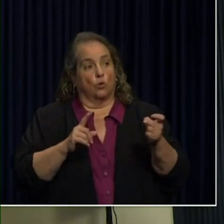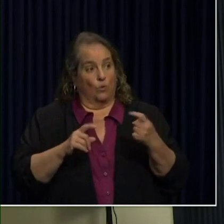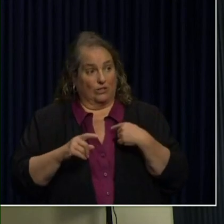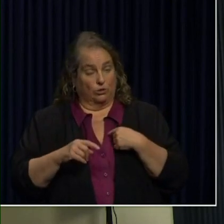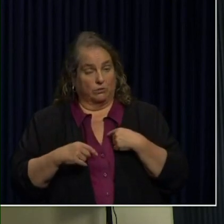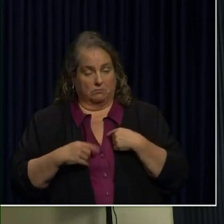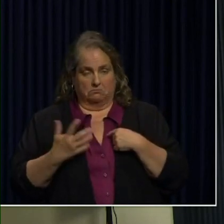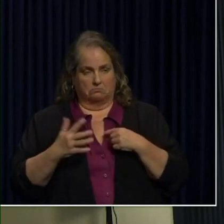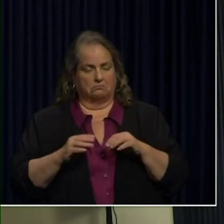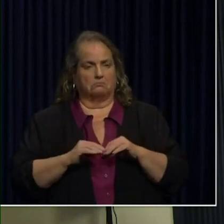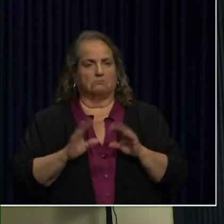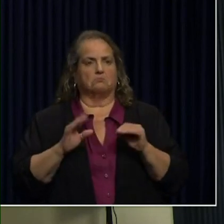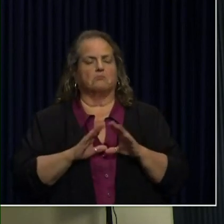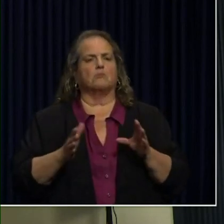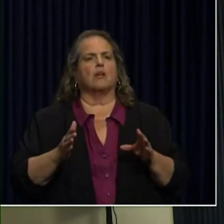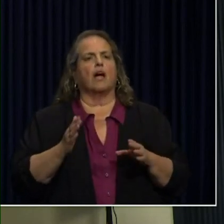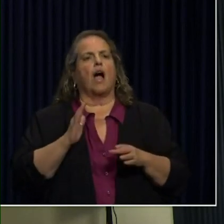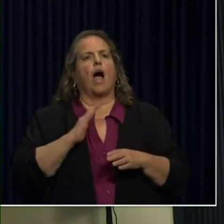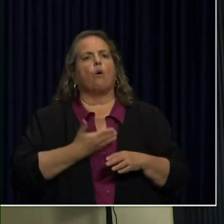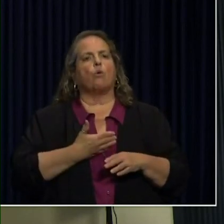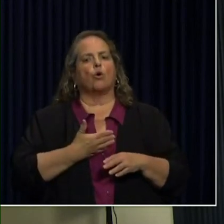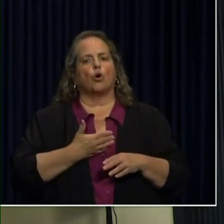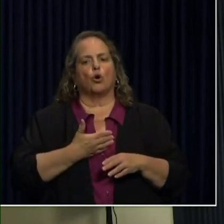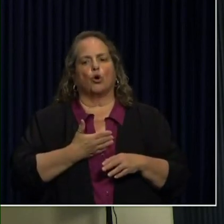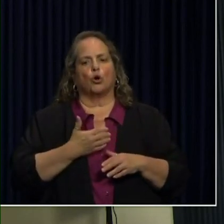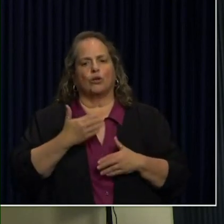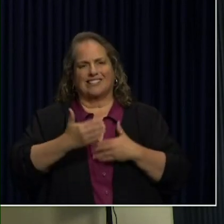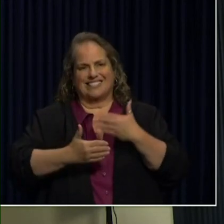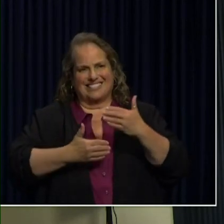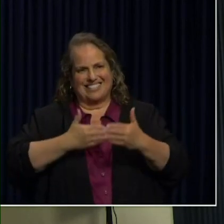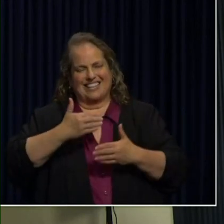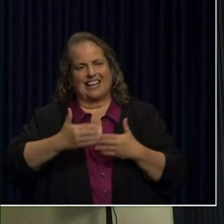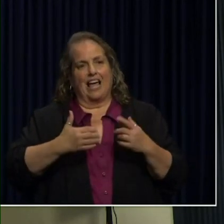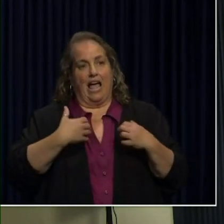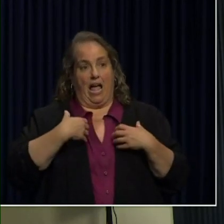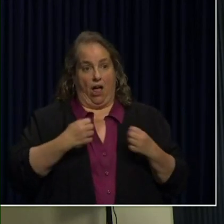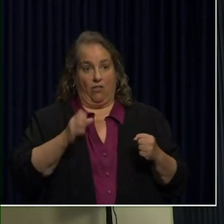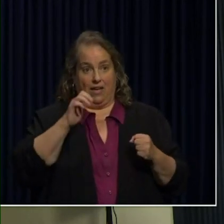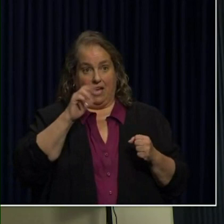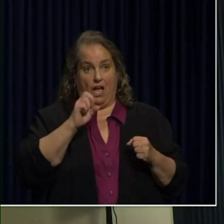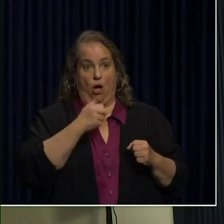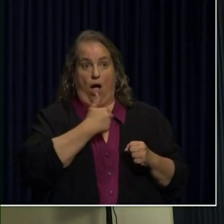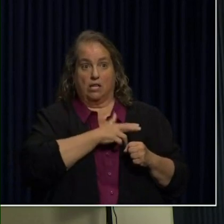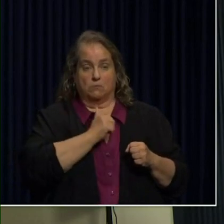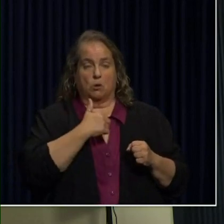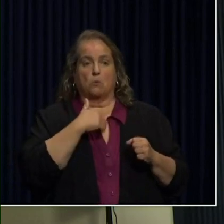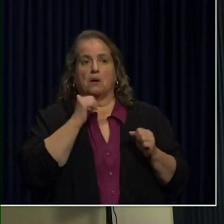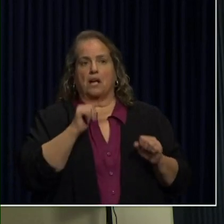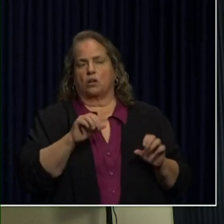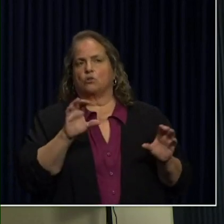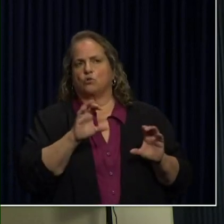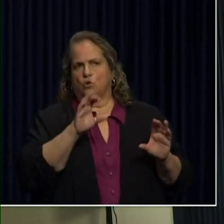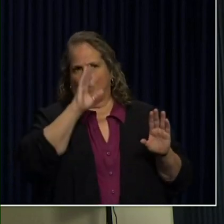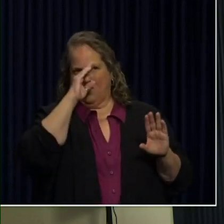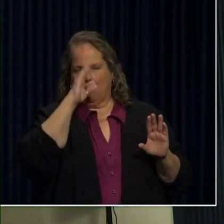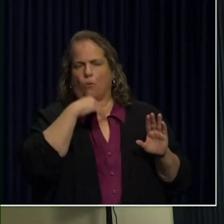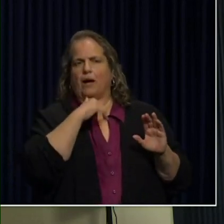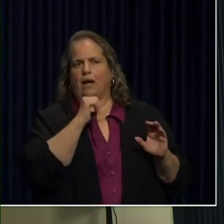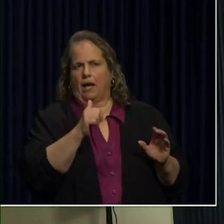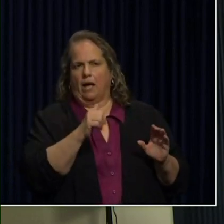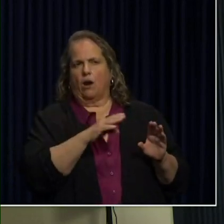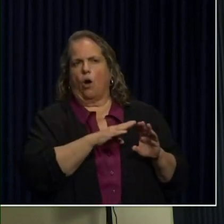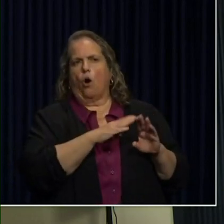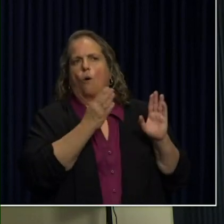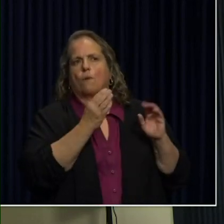about clarifying some of our timing. We hope on the healthcare side that there are some things that we can do potentially